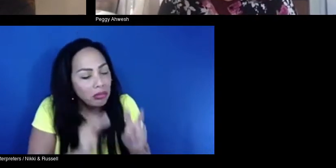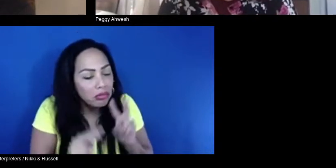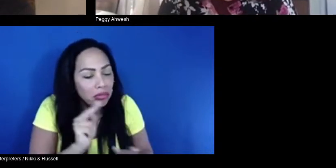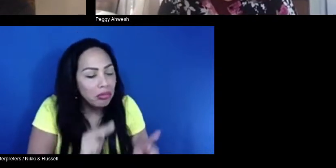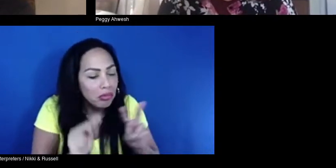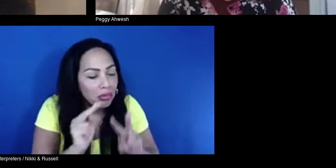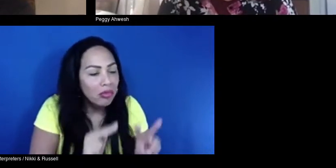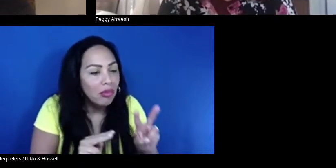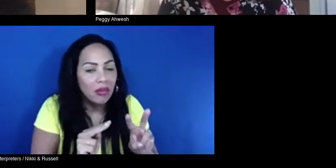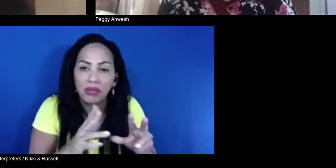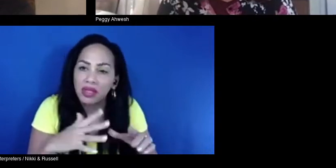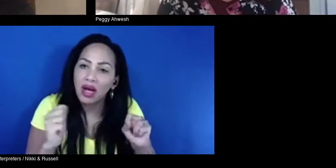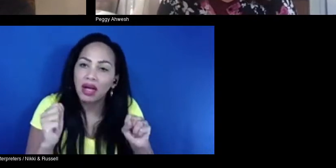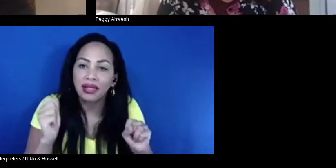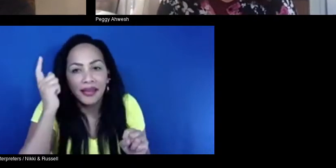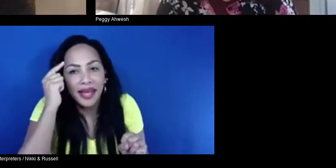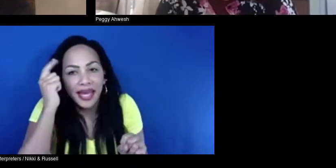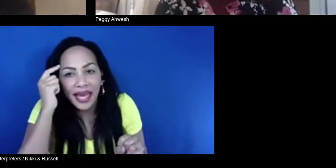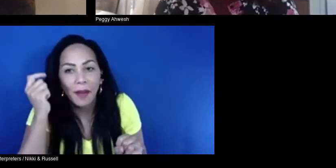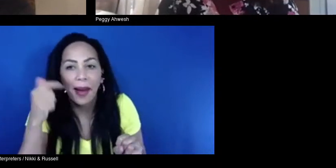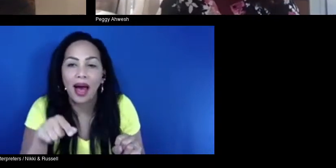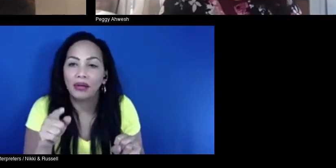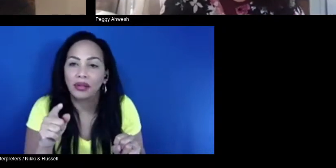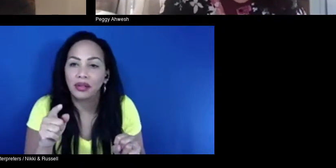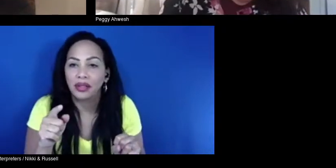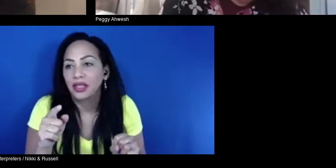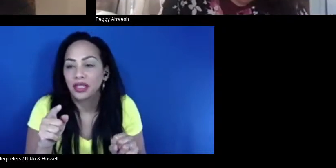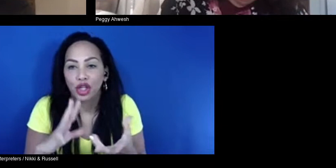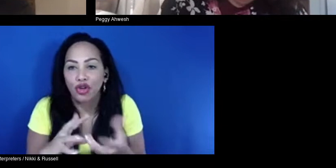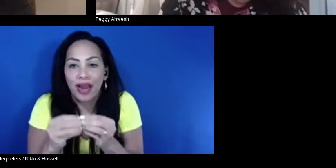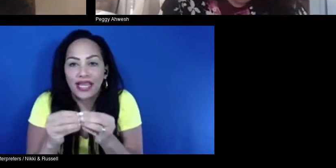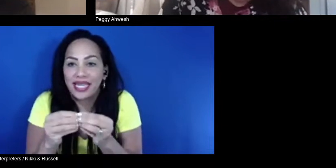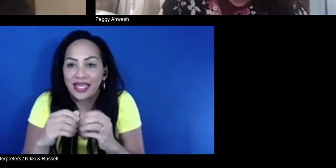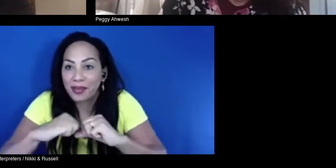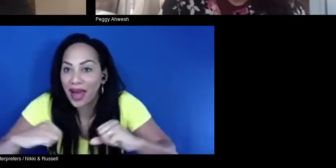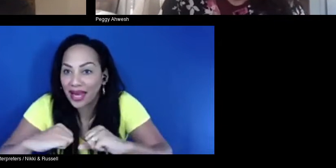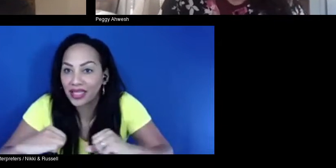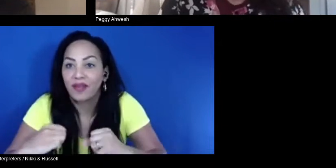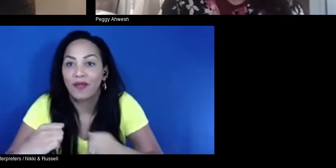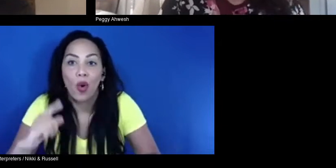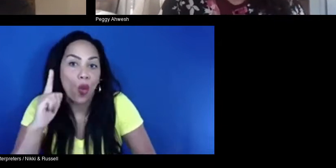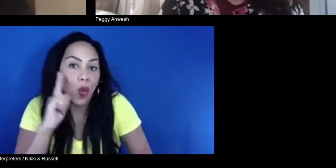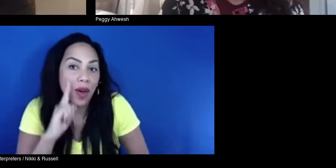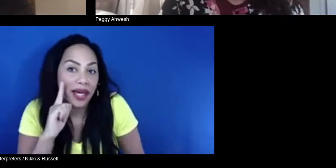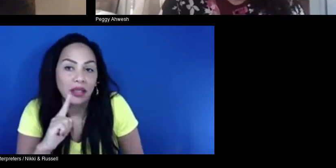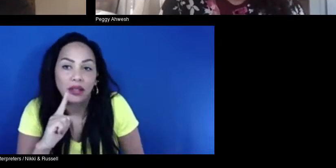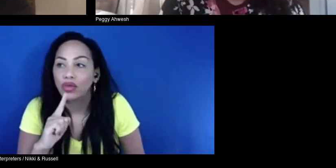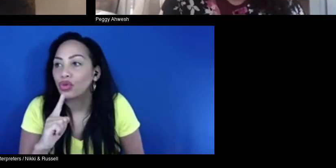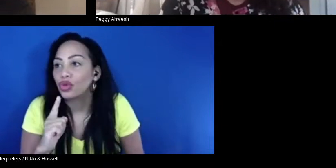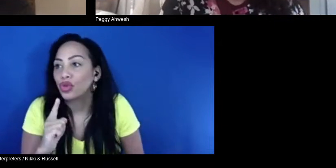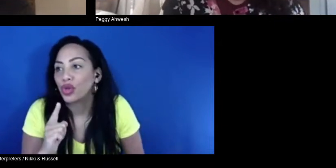for girls and women to sort of act out or perform self or perform